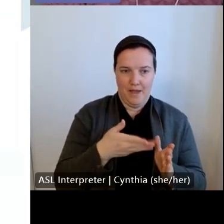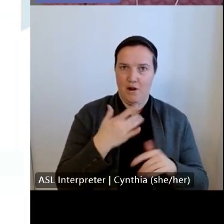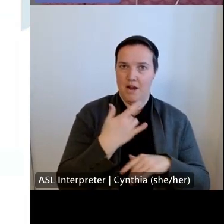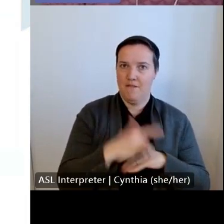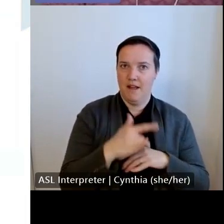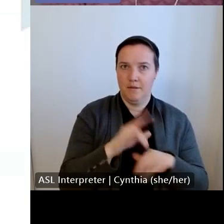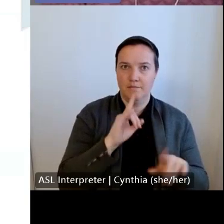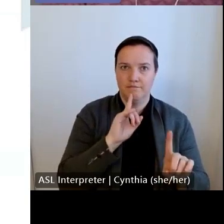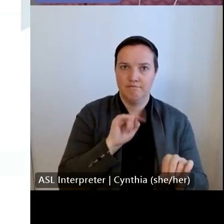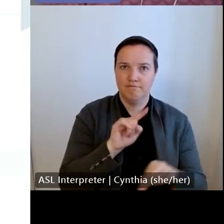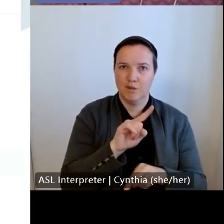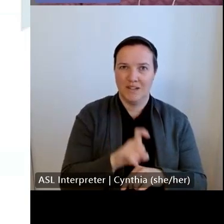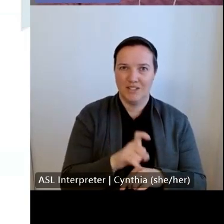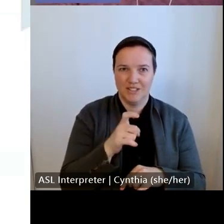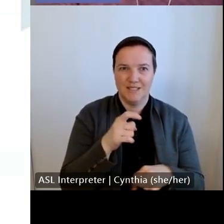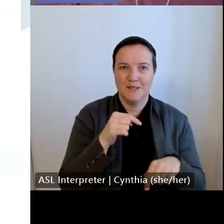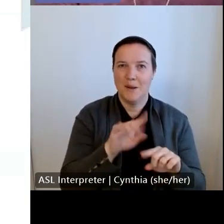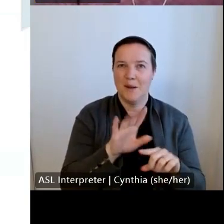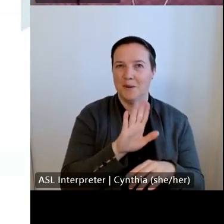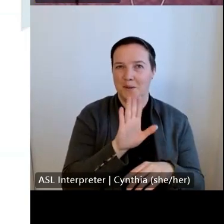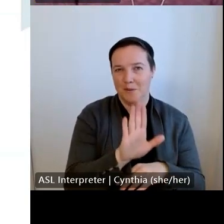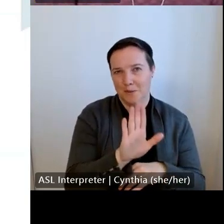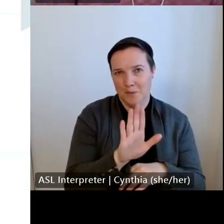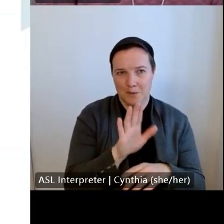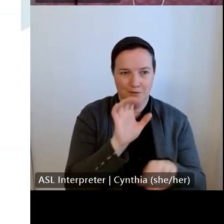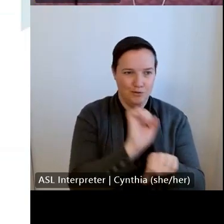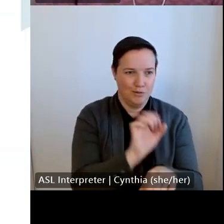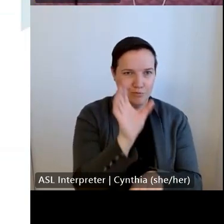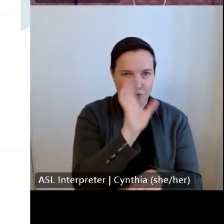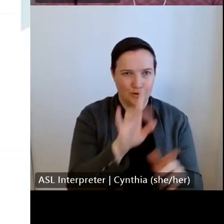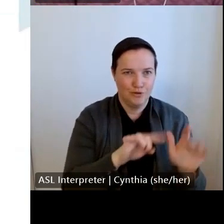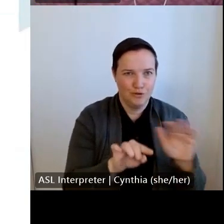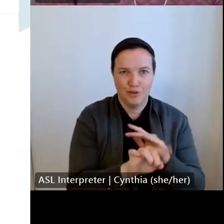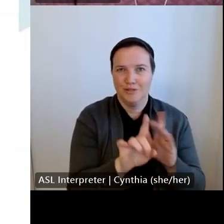you navigate your employment journey.